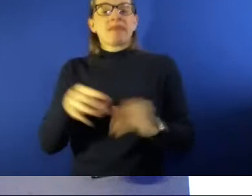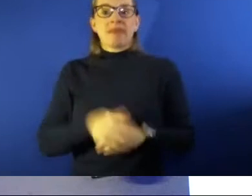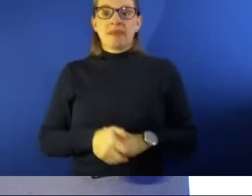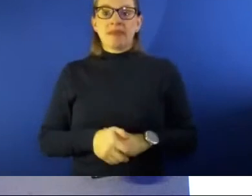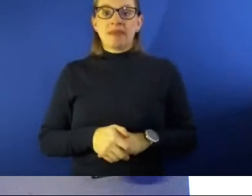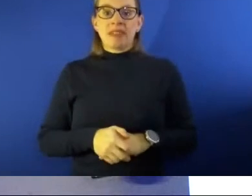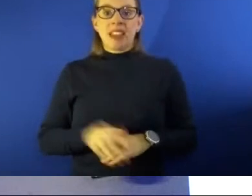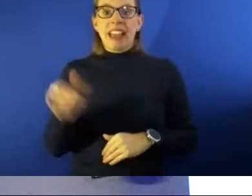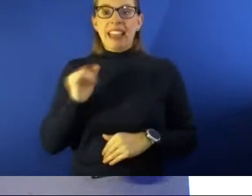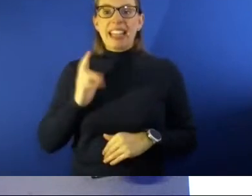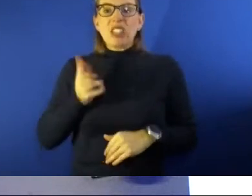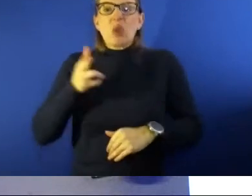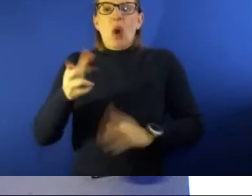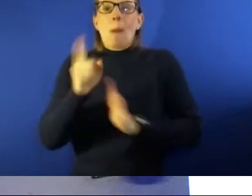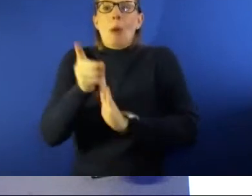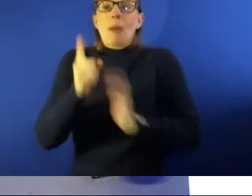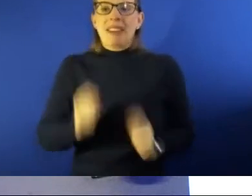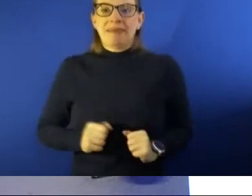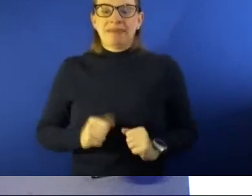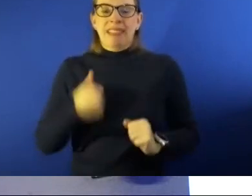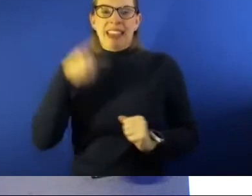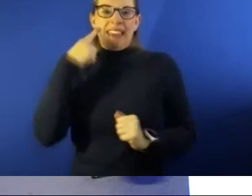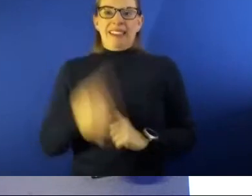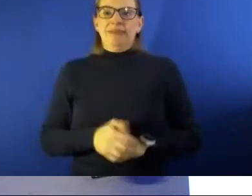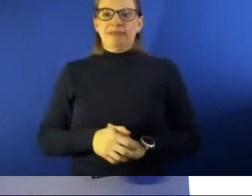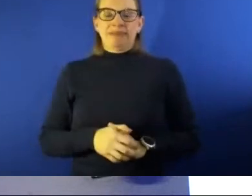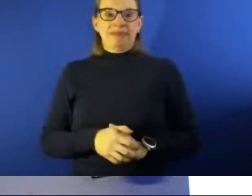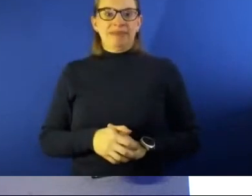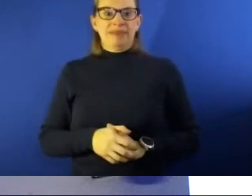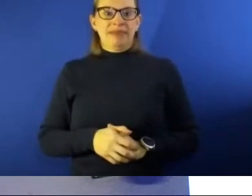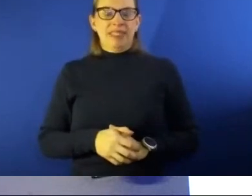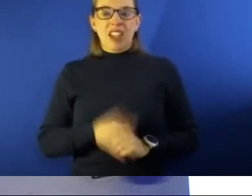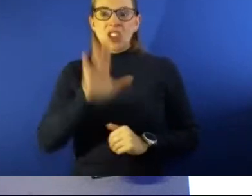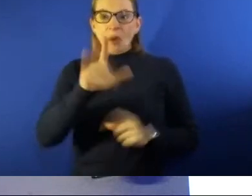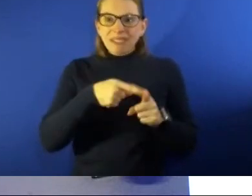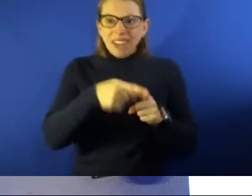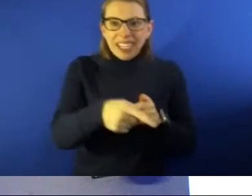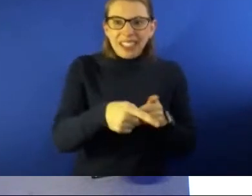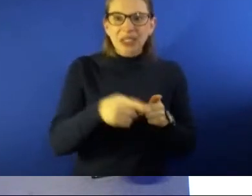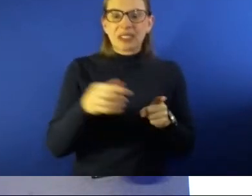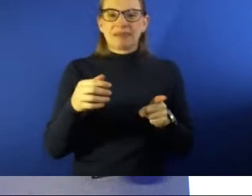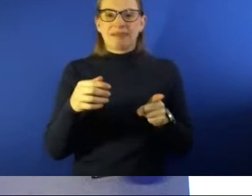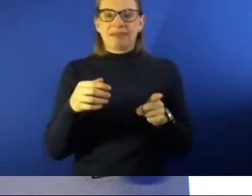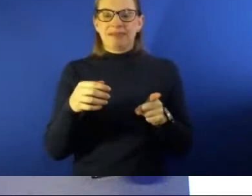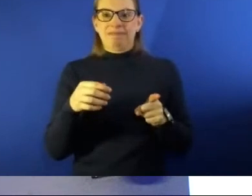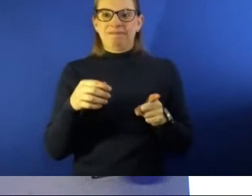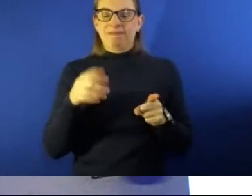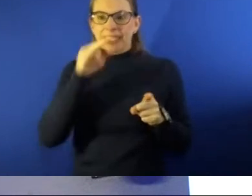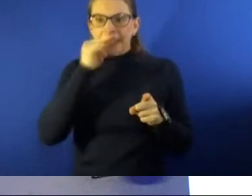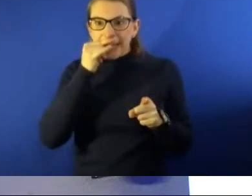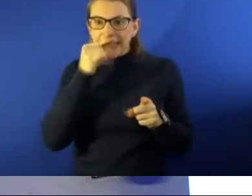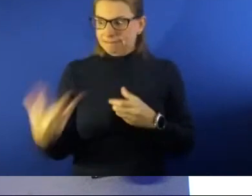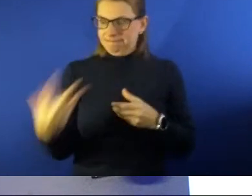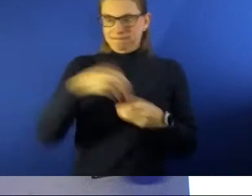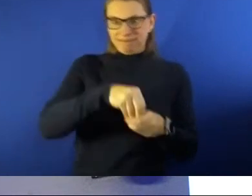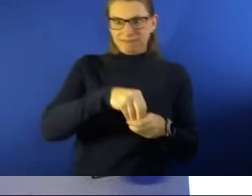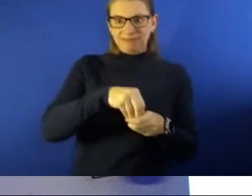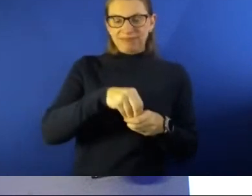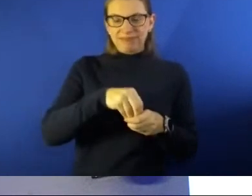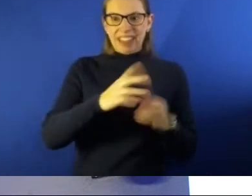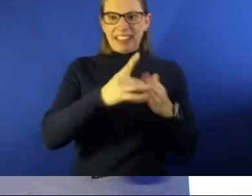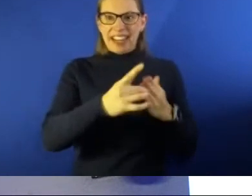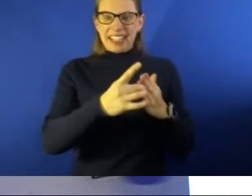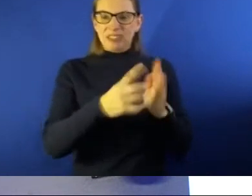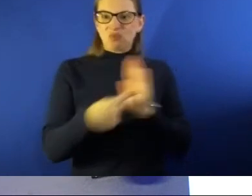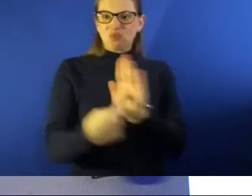historical moment, I think, and especially when you do in the field that you're in, to have your kids be part of something and leading the way and